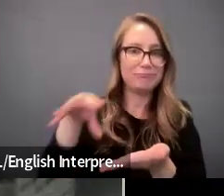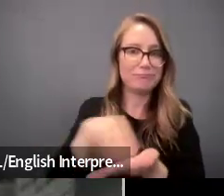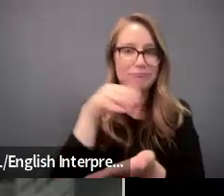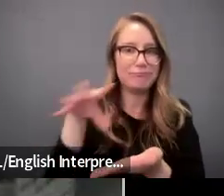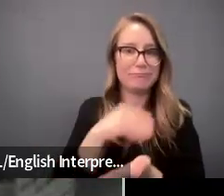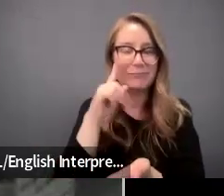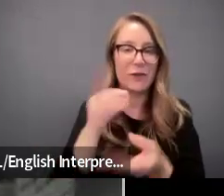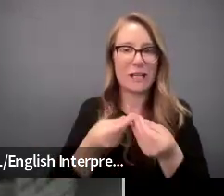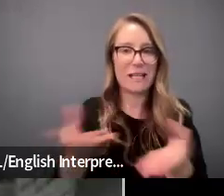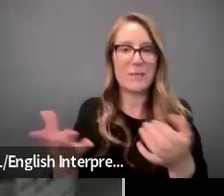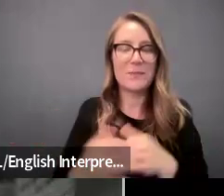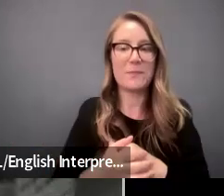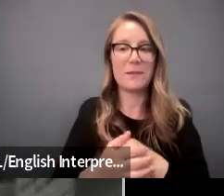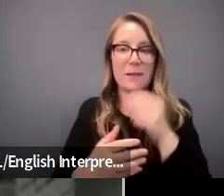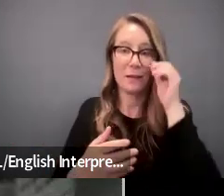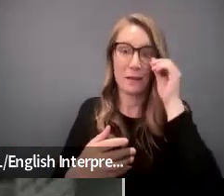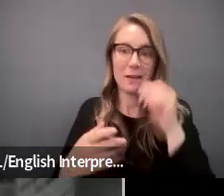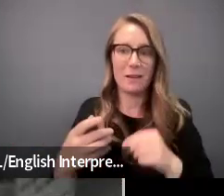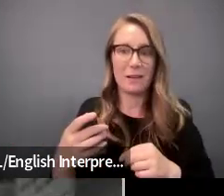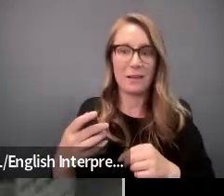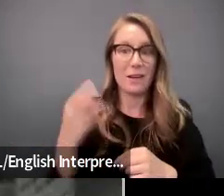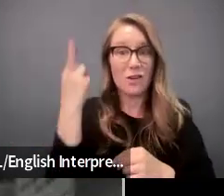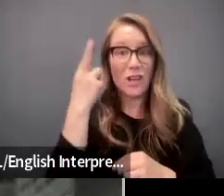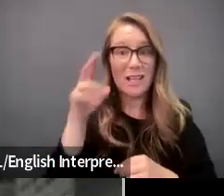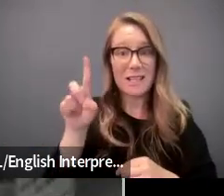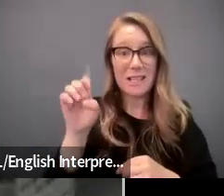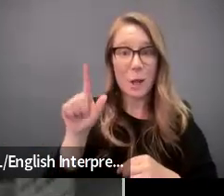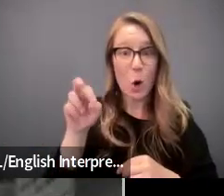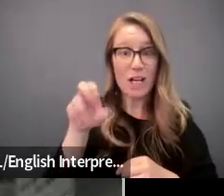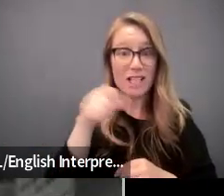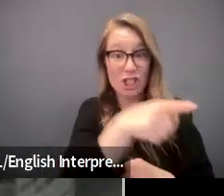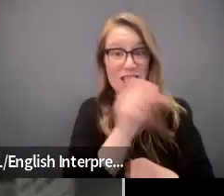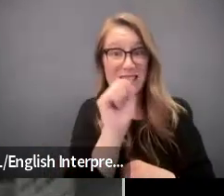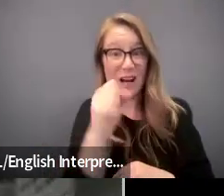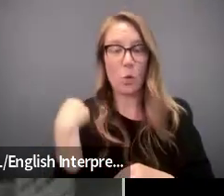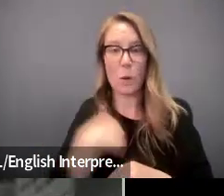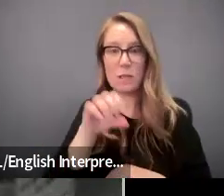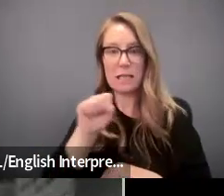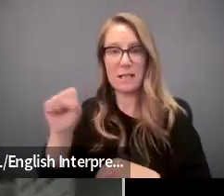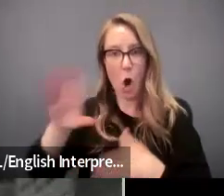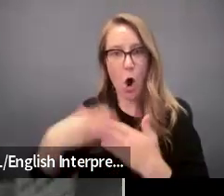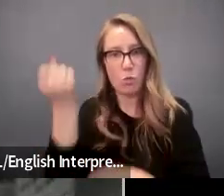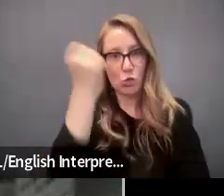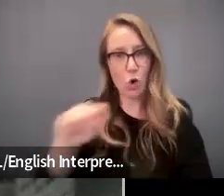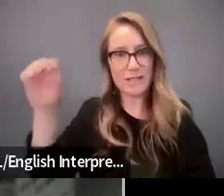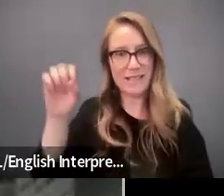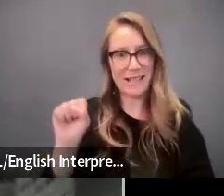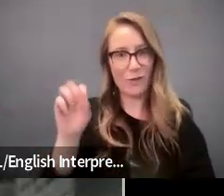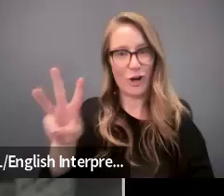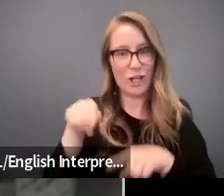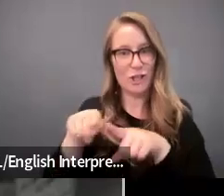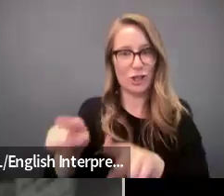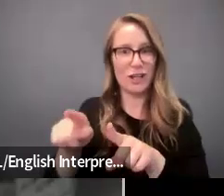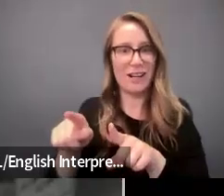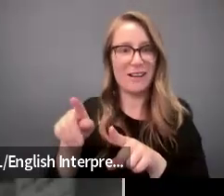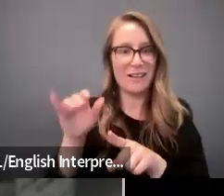out. As we were mobilizing, while Dolores was in Seattle, we were in Sunnyside, all protesting Safeway during the Delano